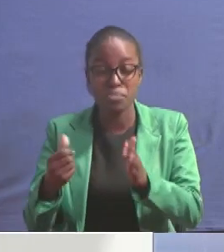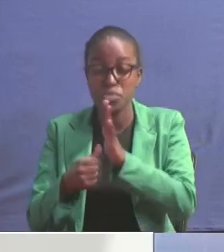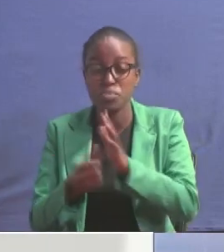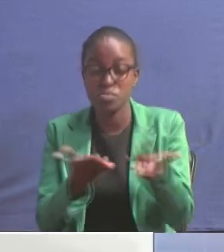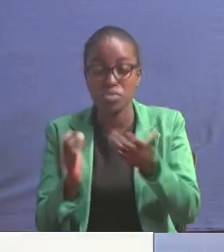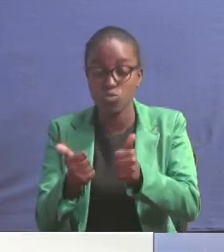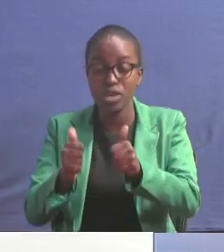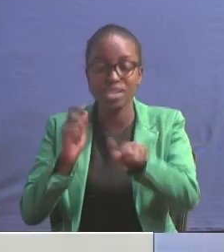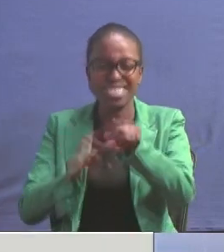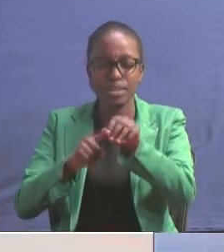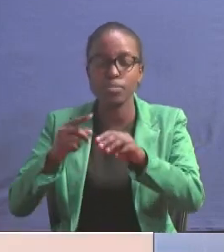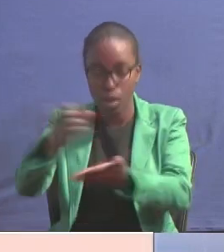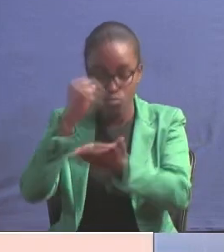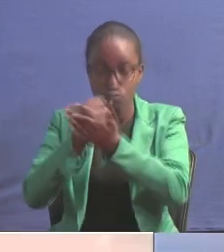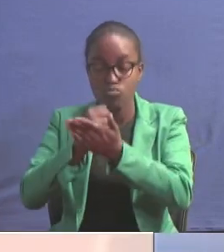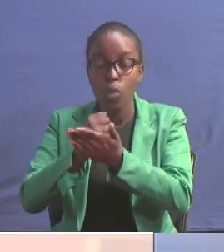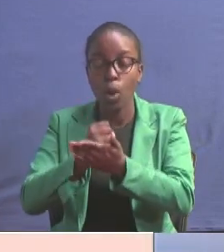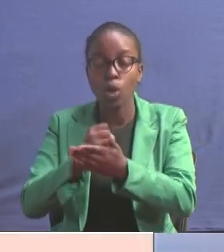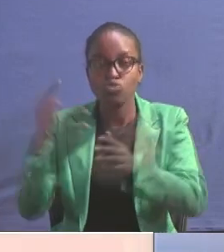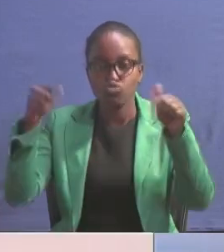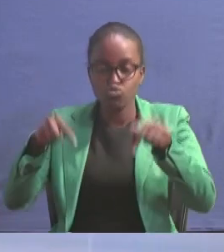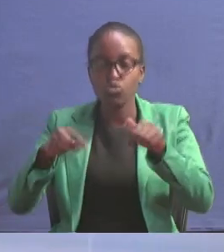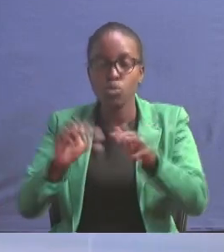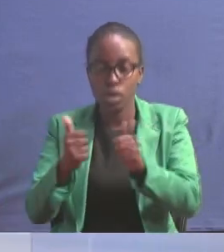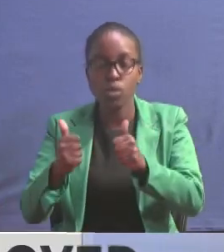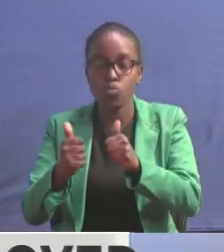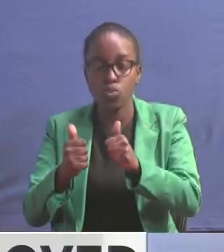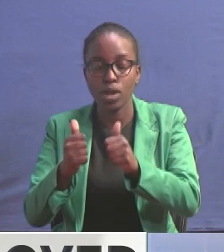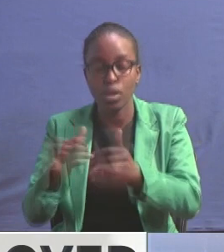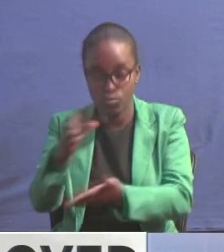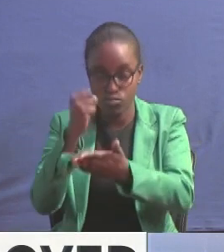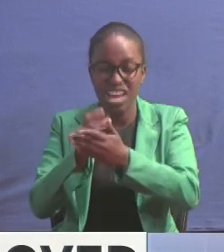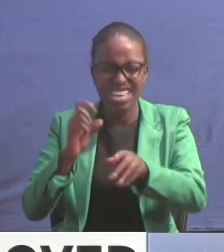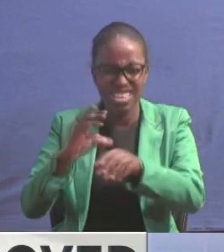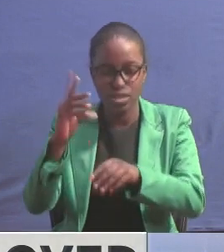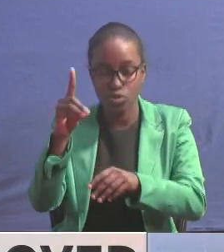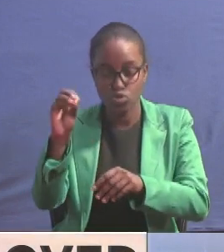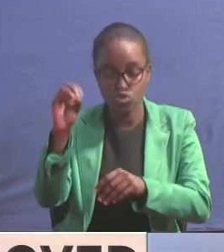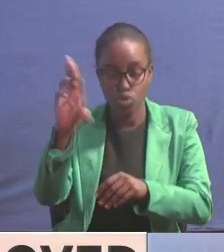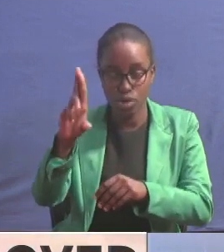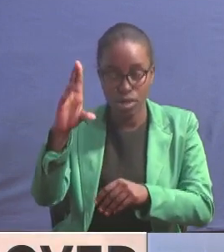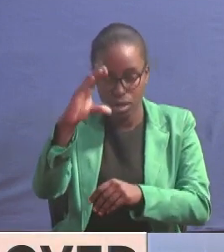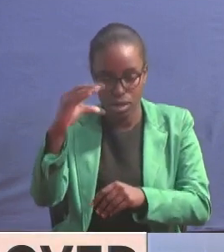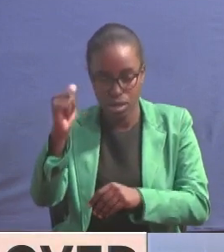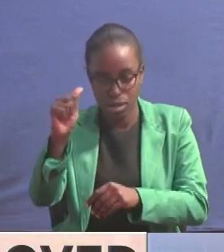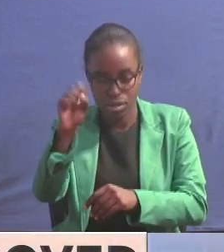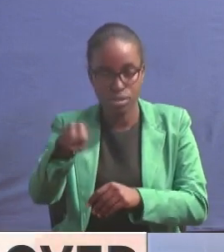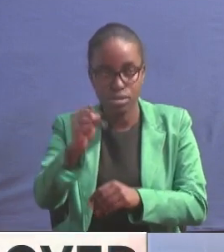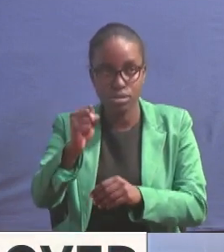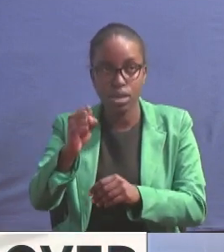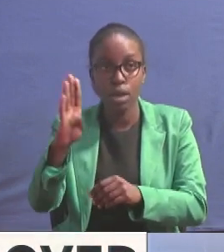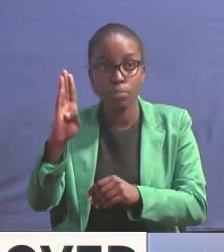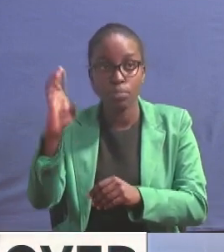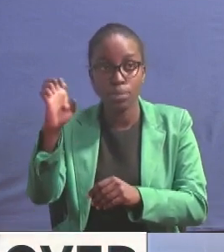committee on appointments has today approved the nomination of Dorcas Odour and Beatrice Askul as Attorney General and